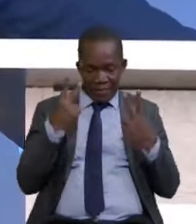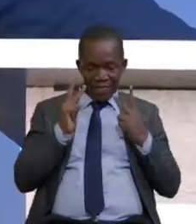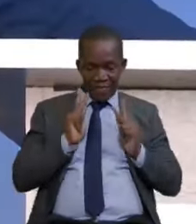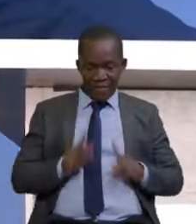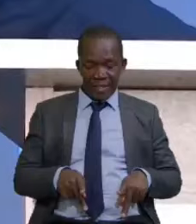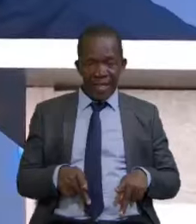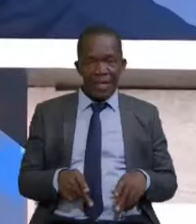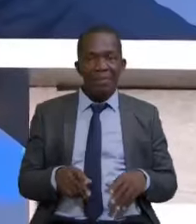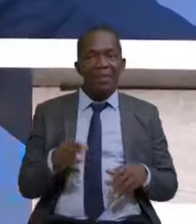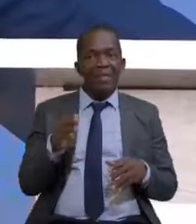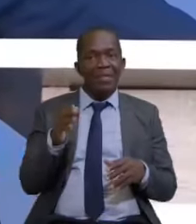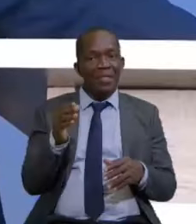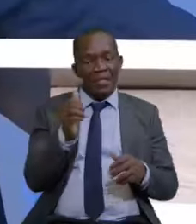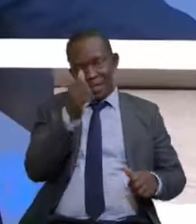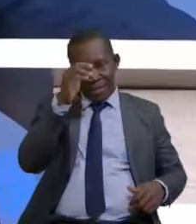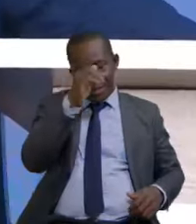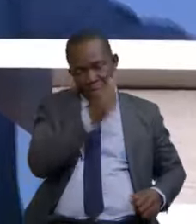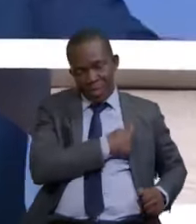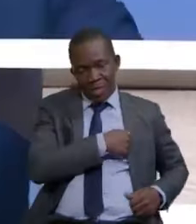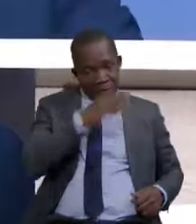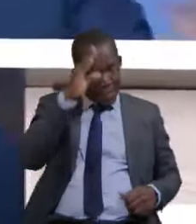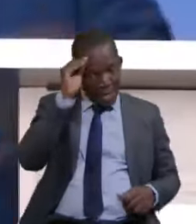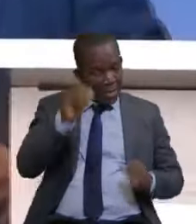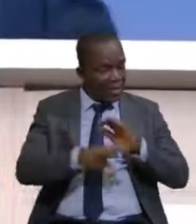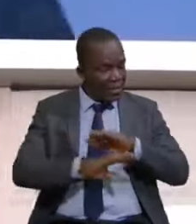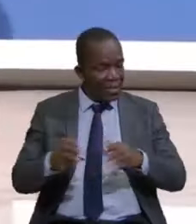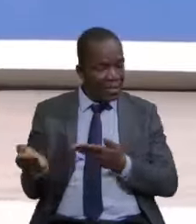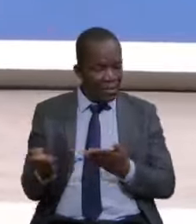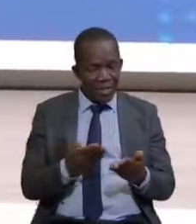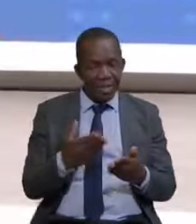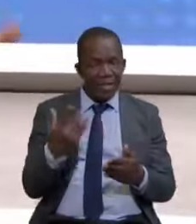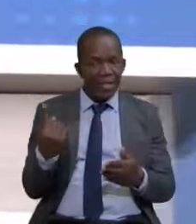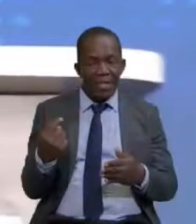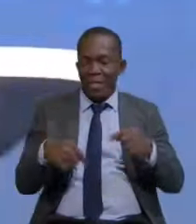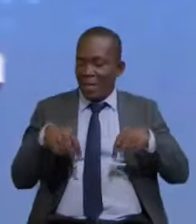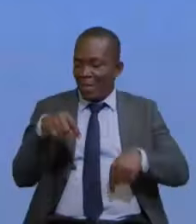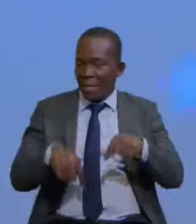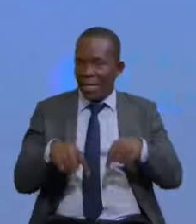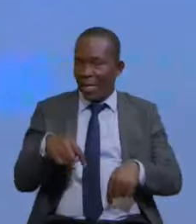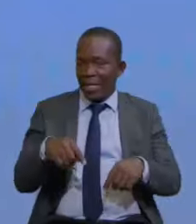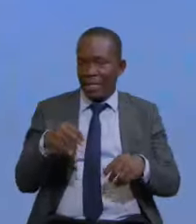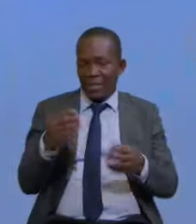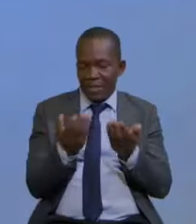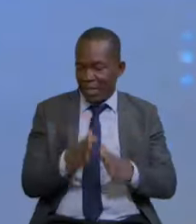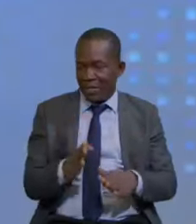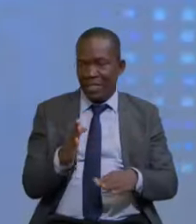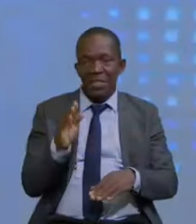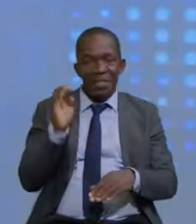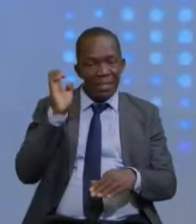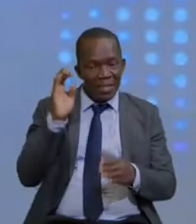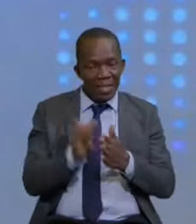the tormented, paralyzed servant, left him at home. He said, speak the word